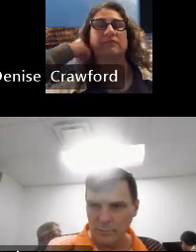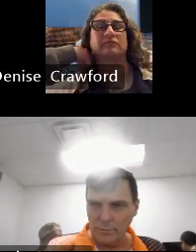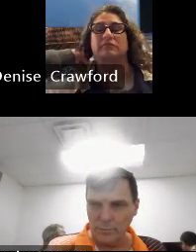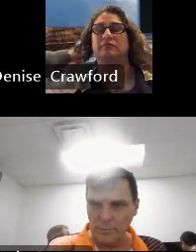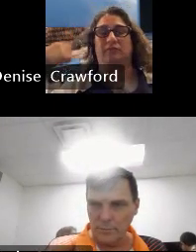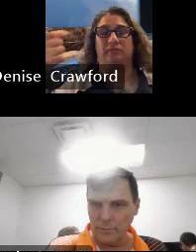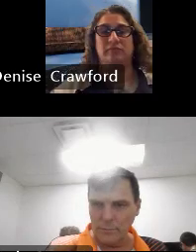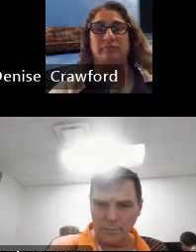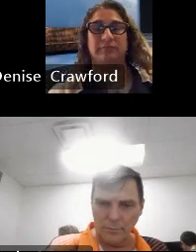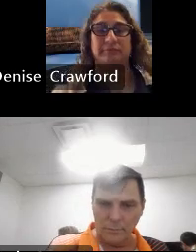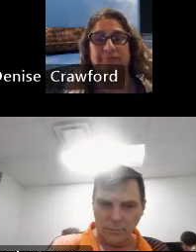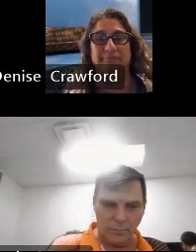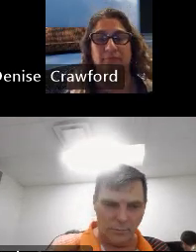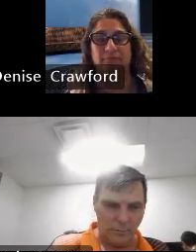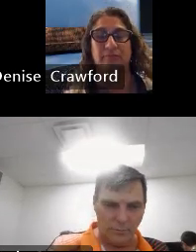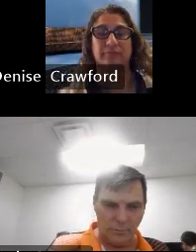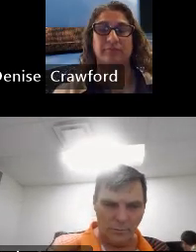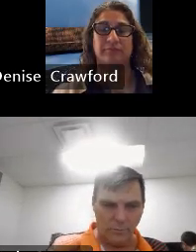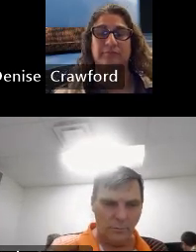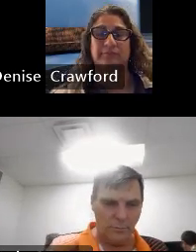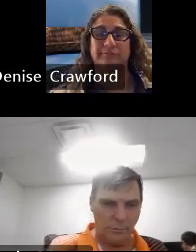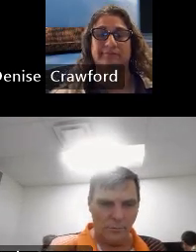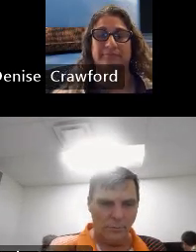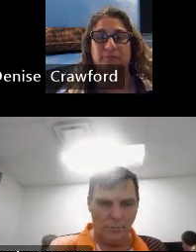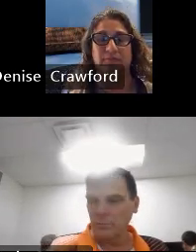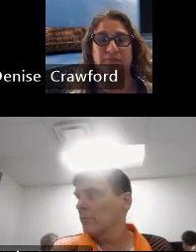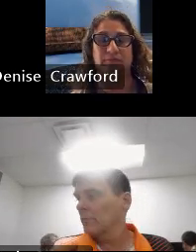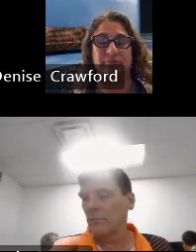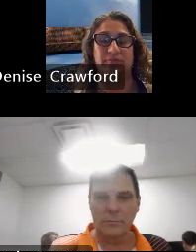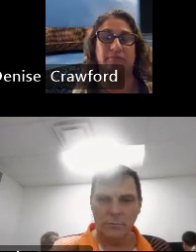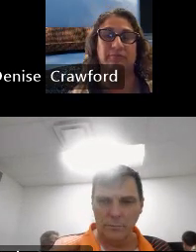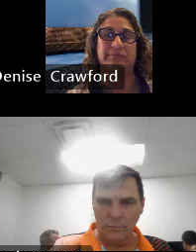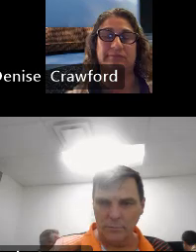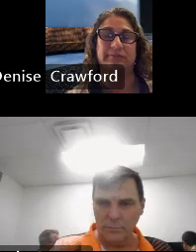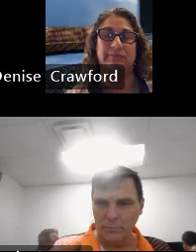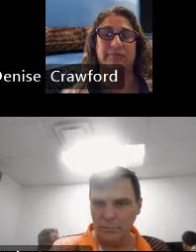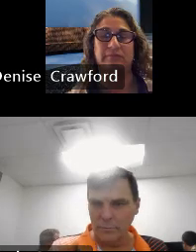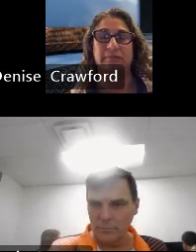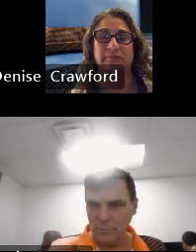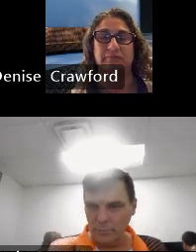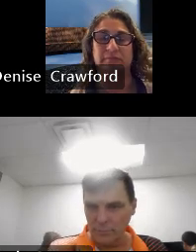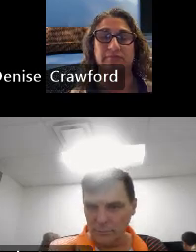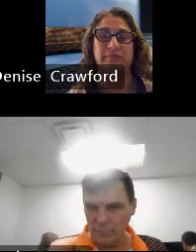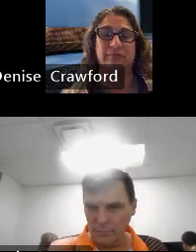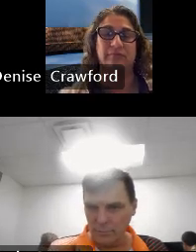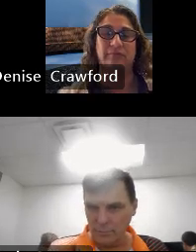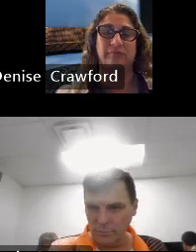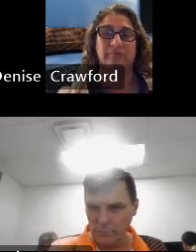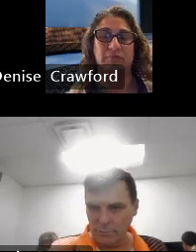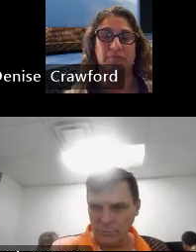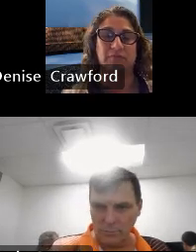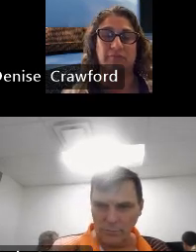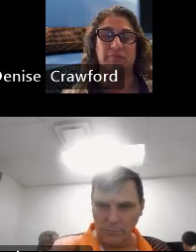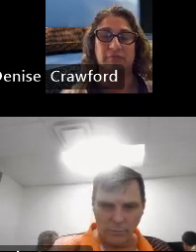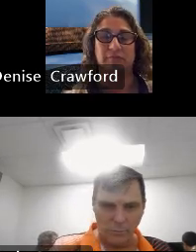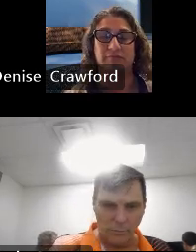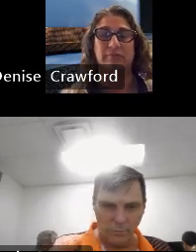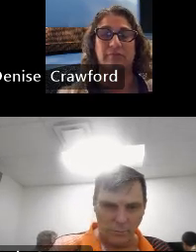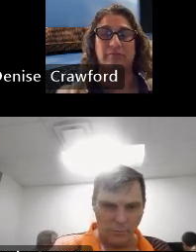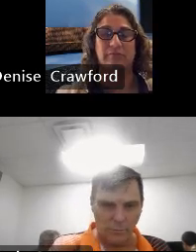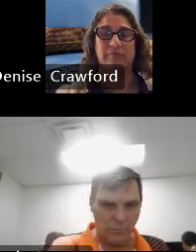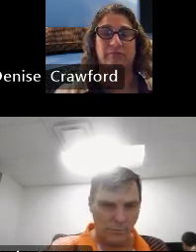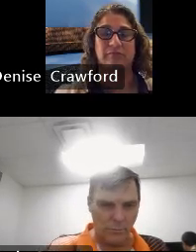joining. My name is Robert Hess III. I am the owner of Hess III Consulting, and we are just so excited